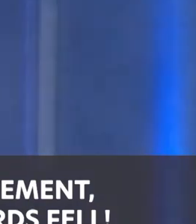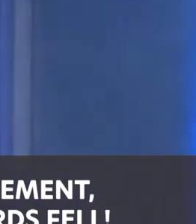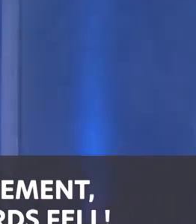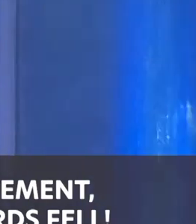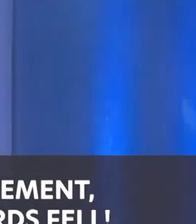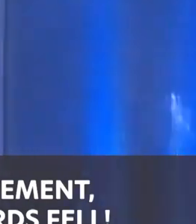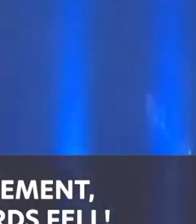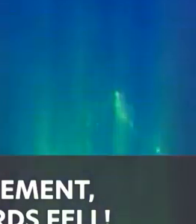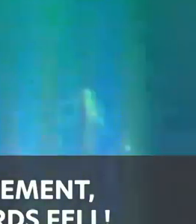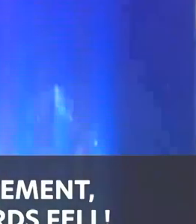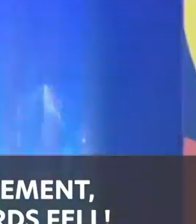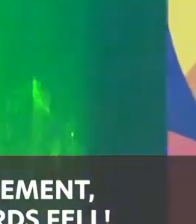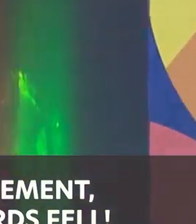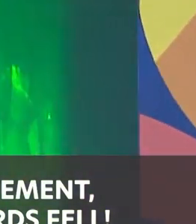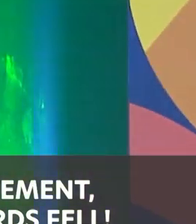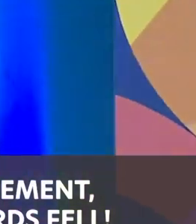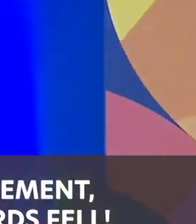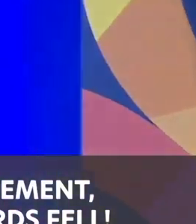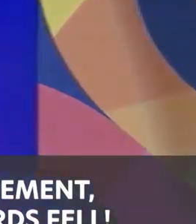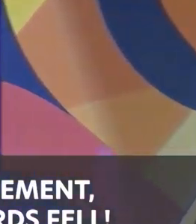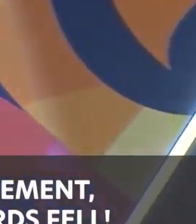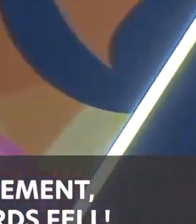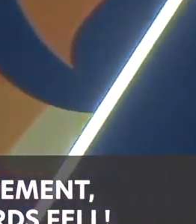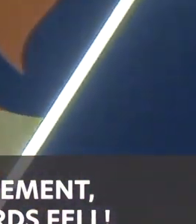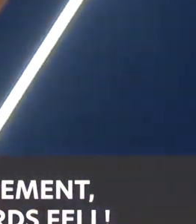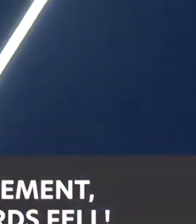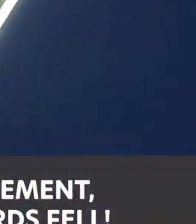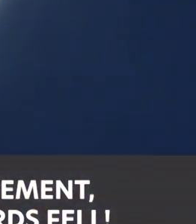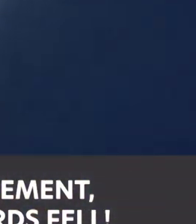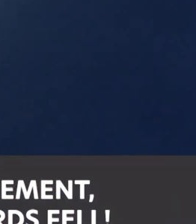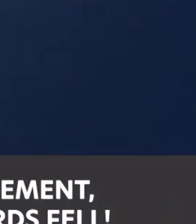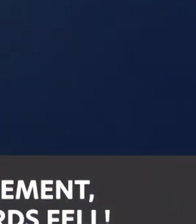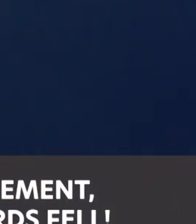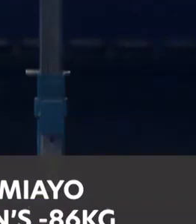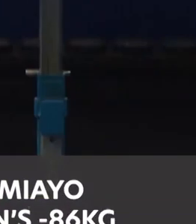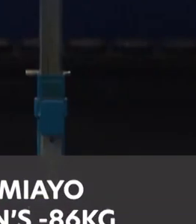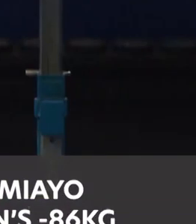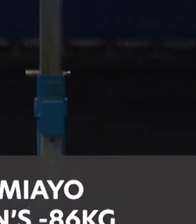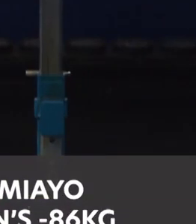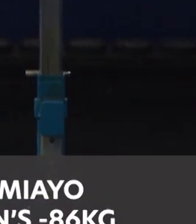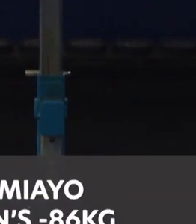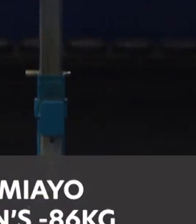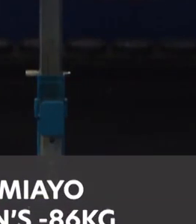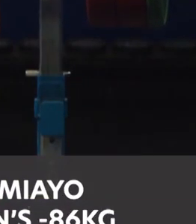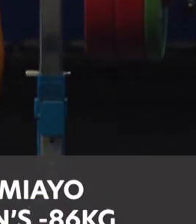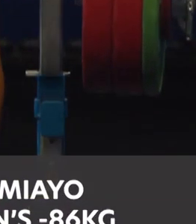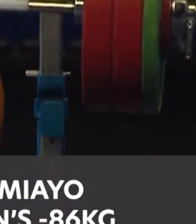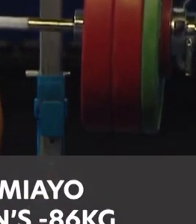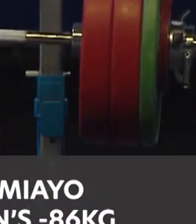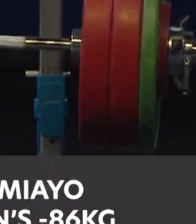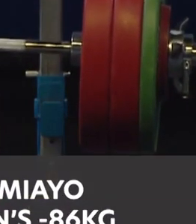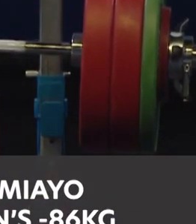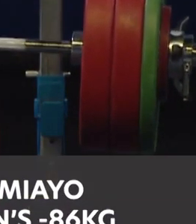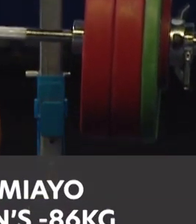She's still the reigning world champion, but her world record is now gone. Get her title back to get a world record